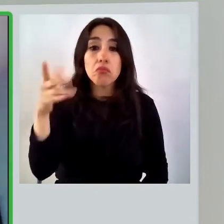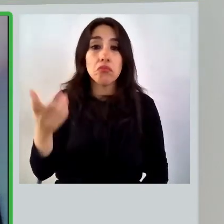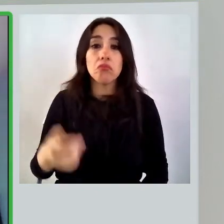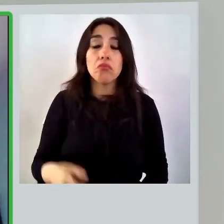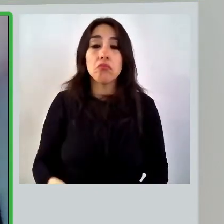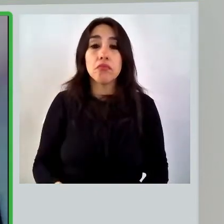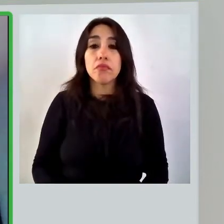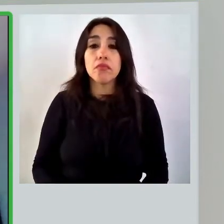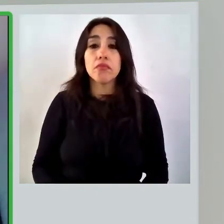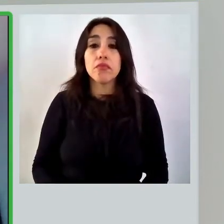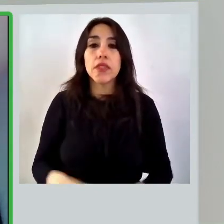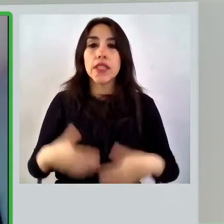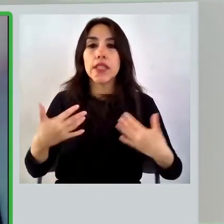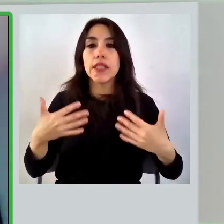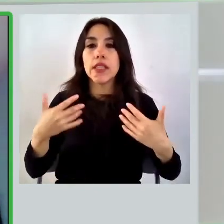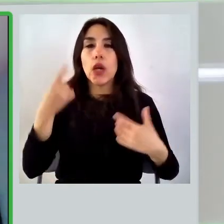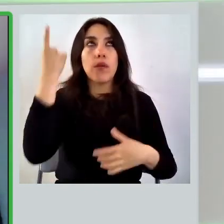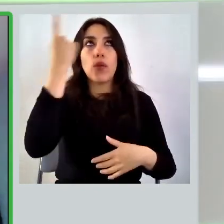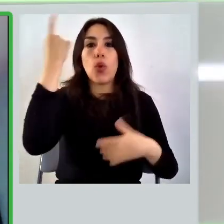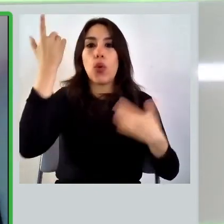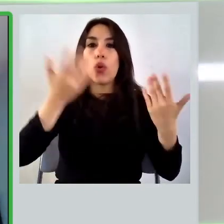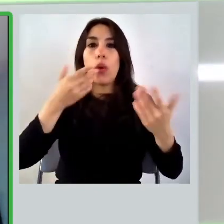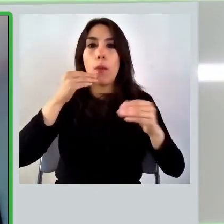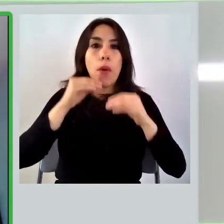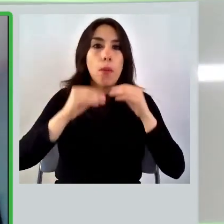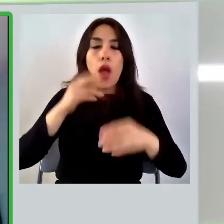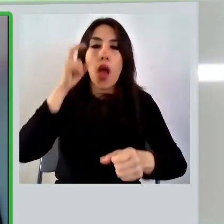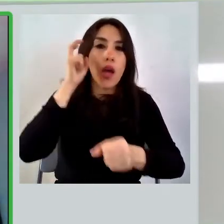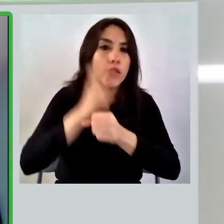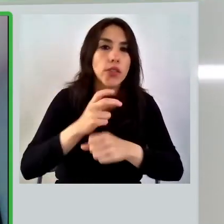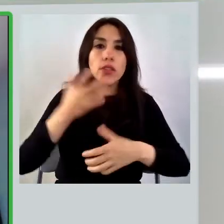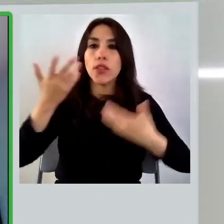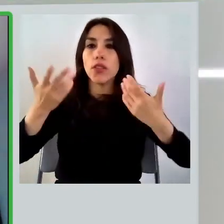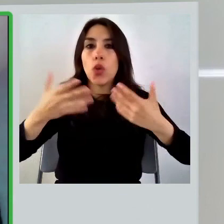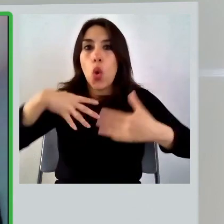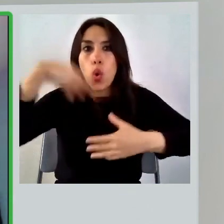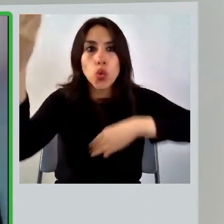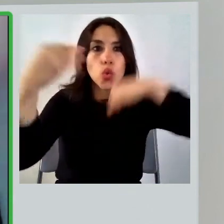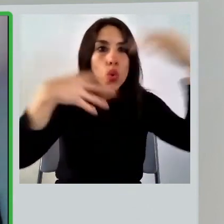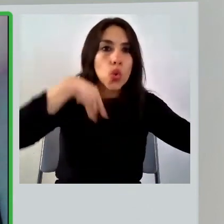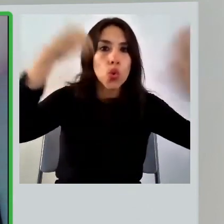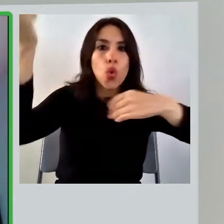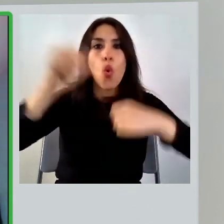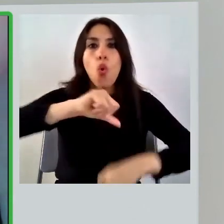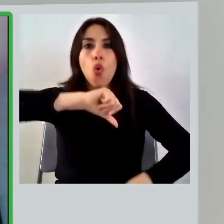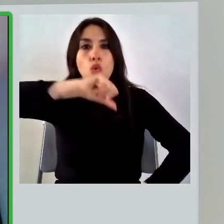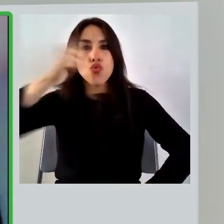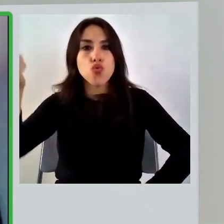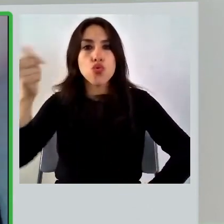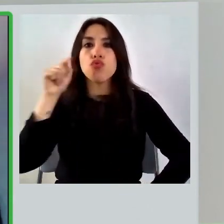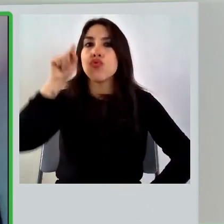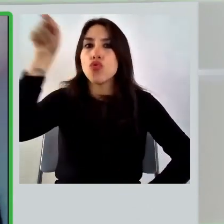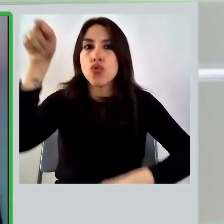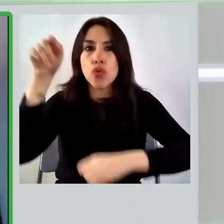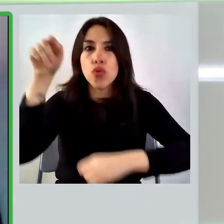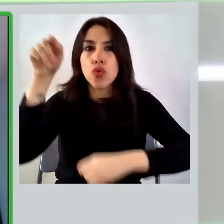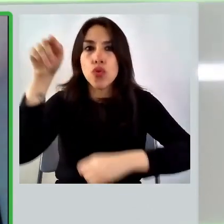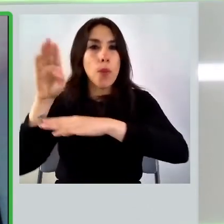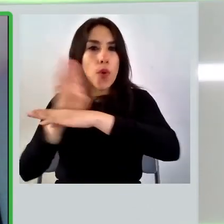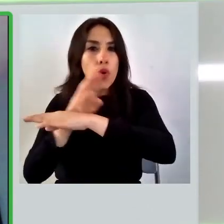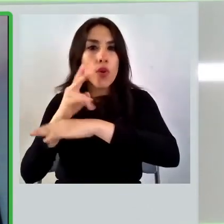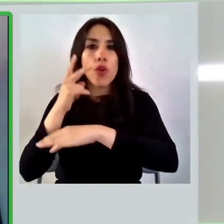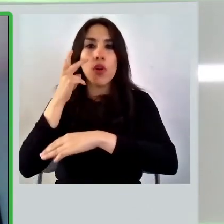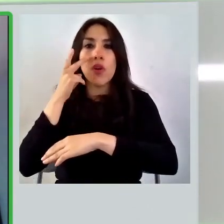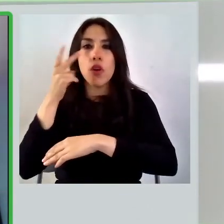other organizations, nonprofits, etc., for discussion, hear those lessons learned, get some